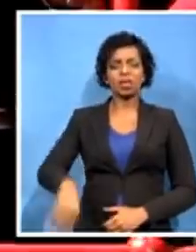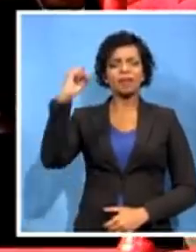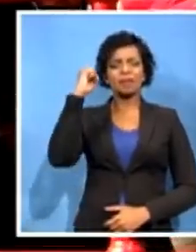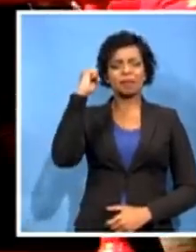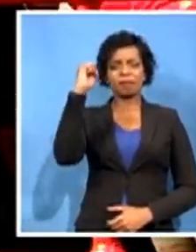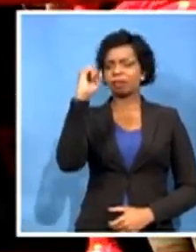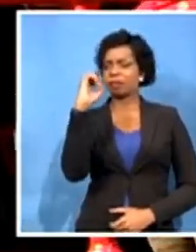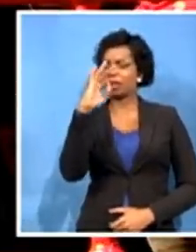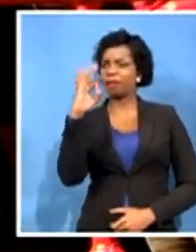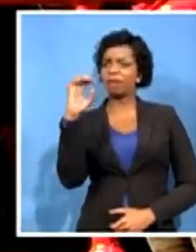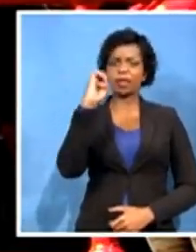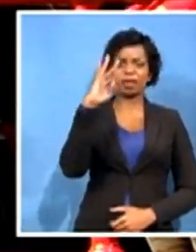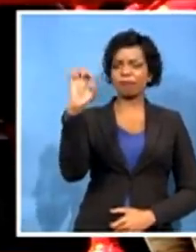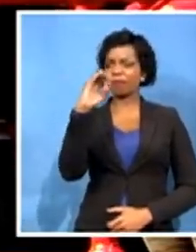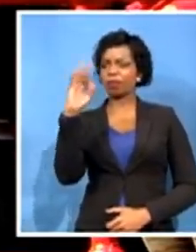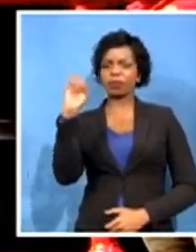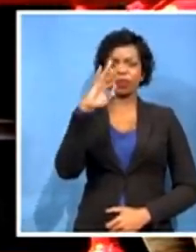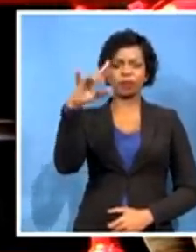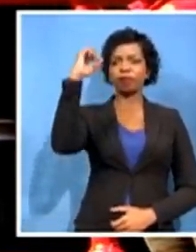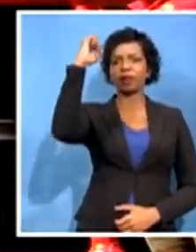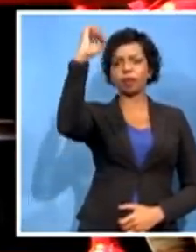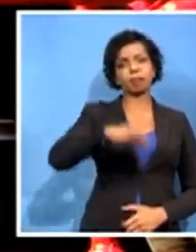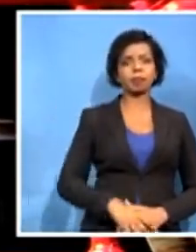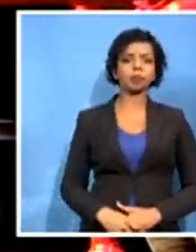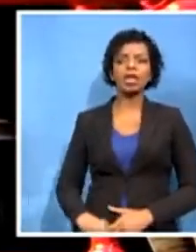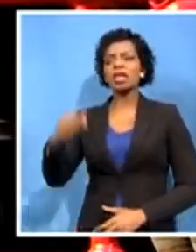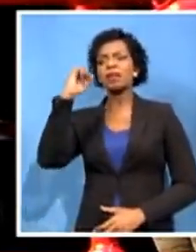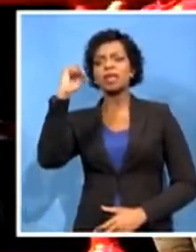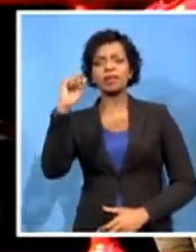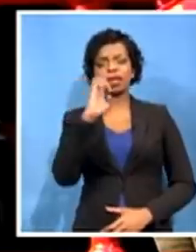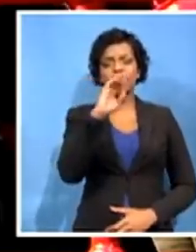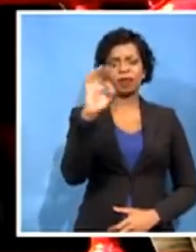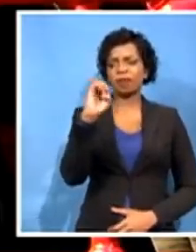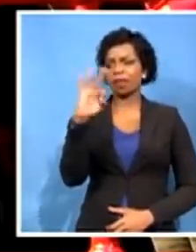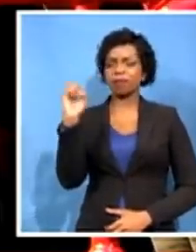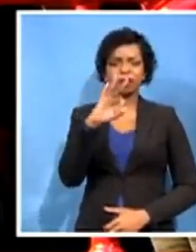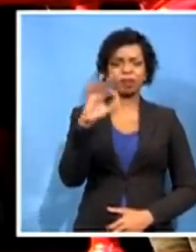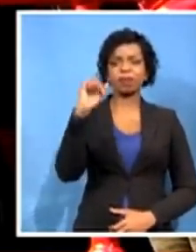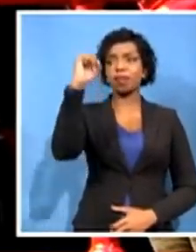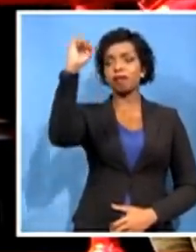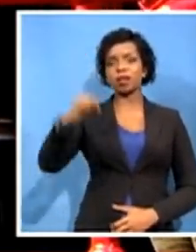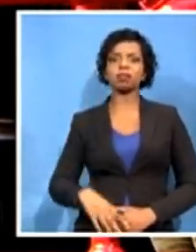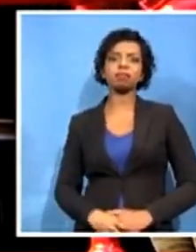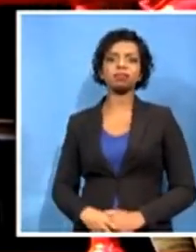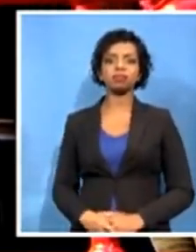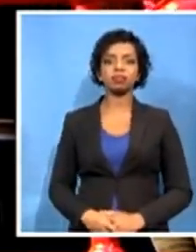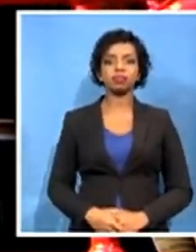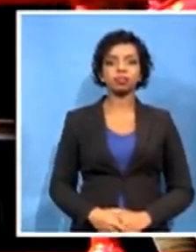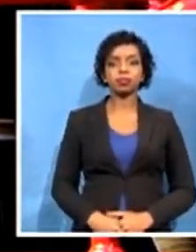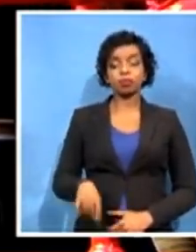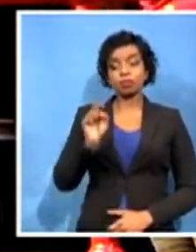viva! Viva! Viva EFF, EFF, viva! Panzi mama puna agri forum